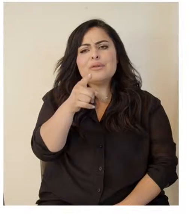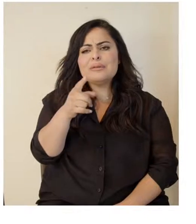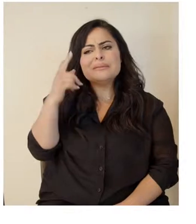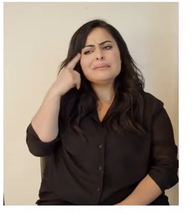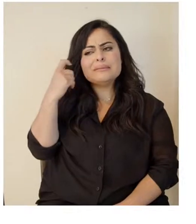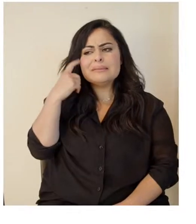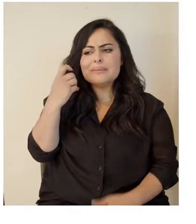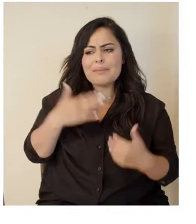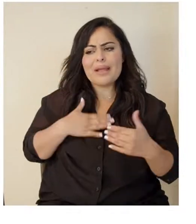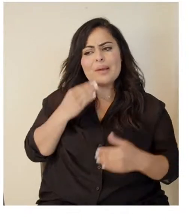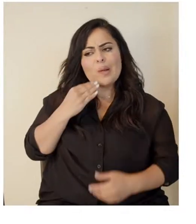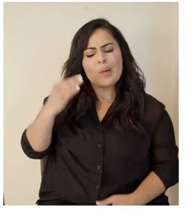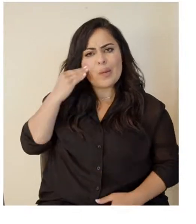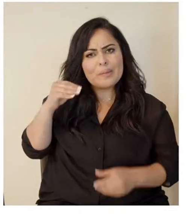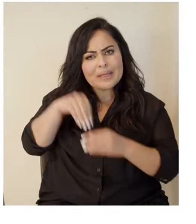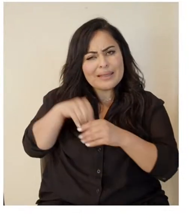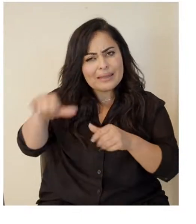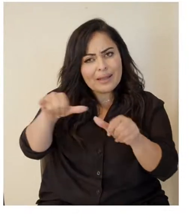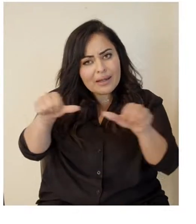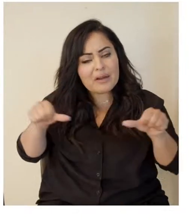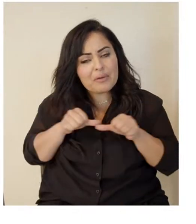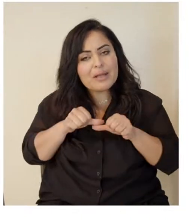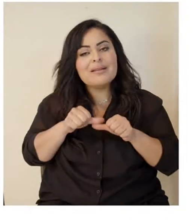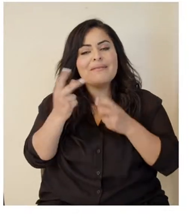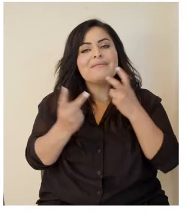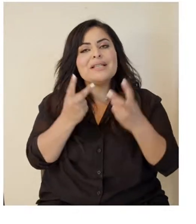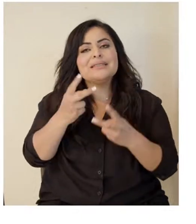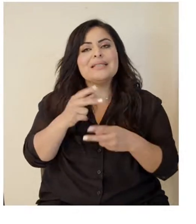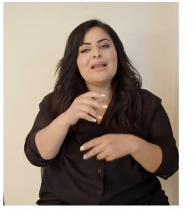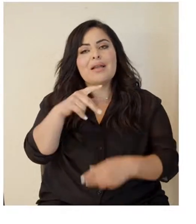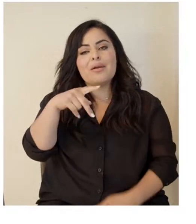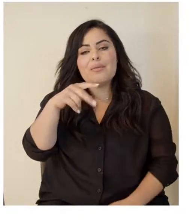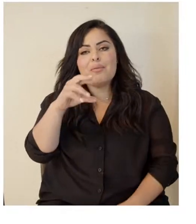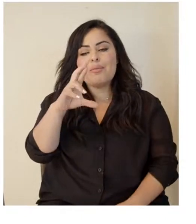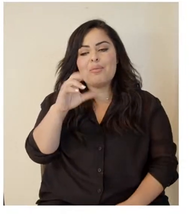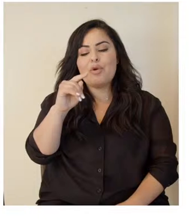that evacuation area, you can easily go to